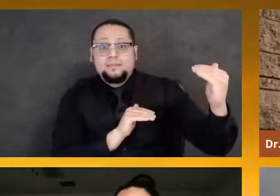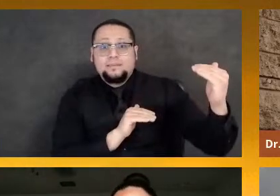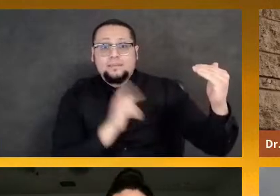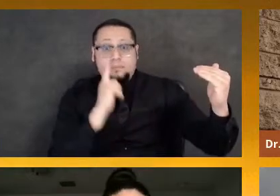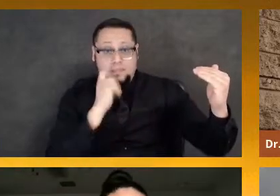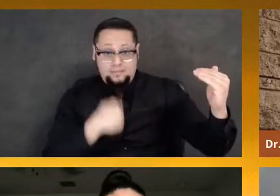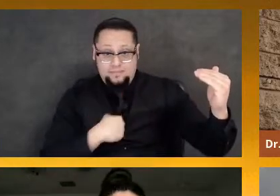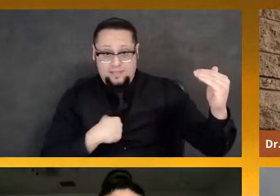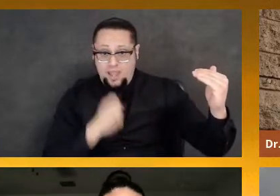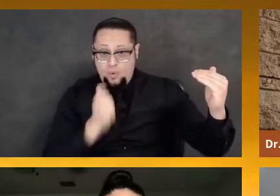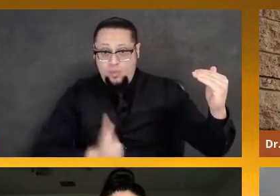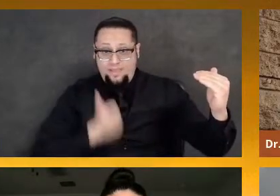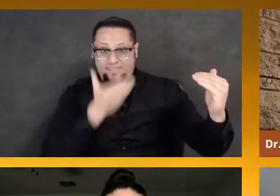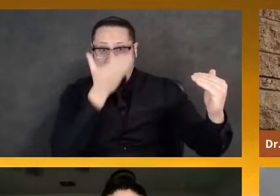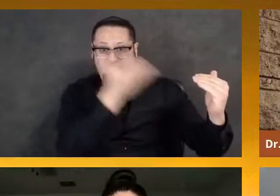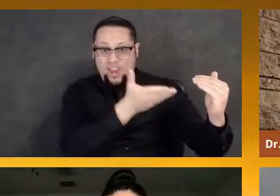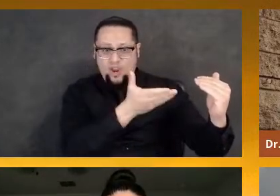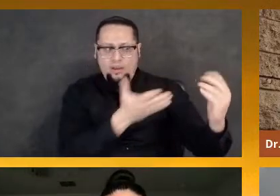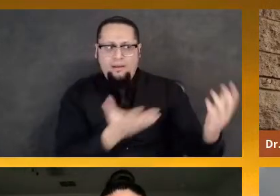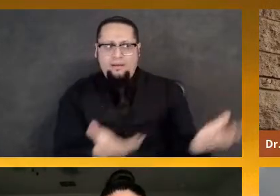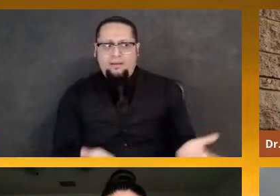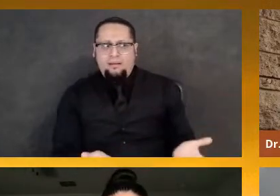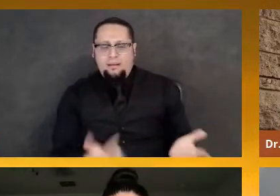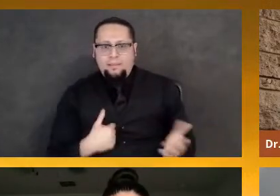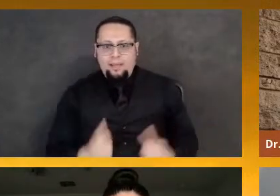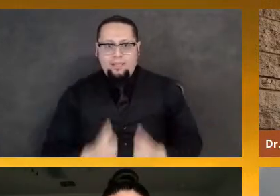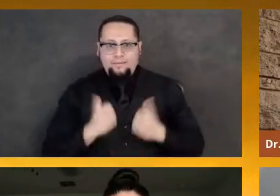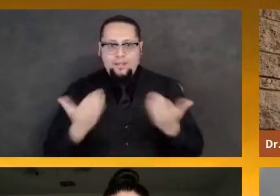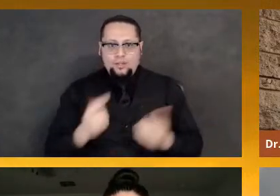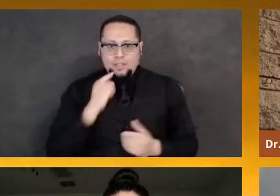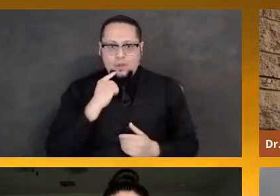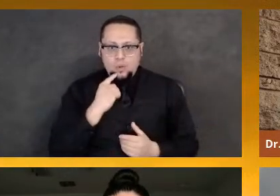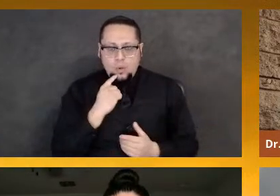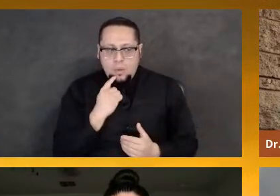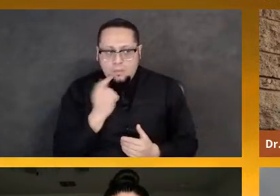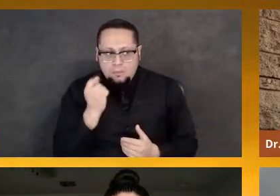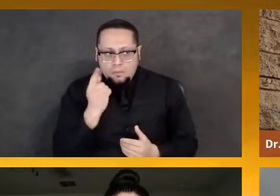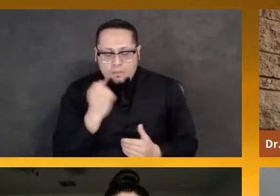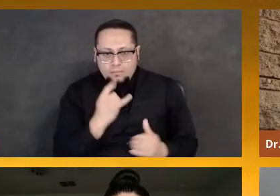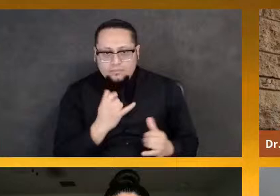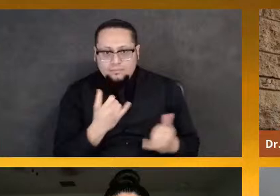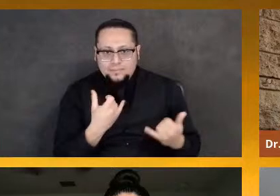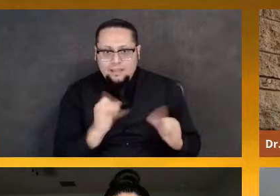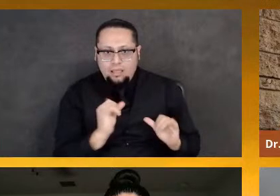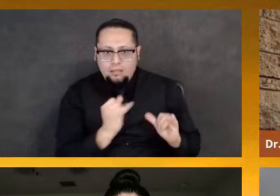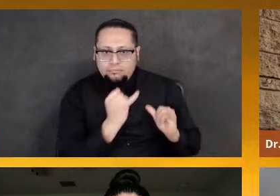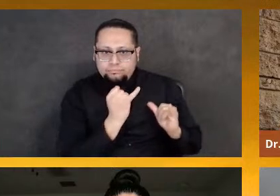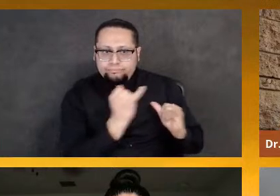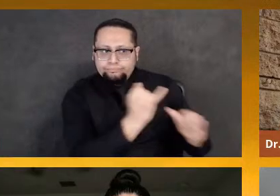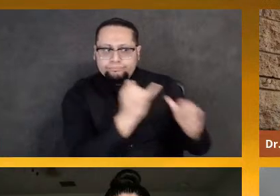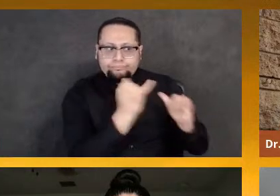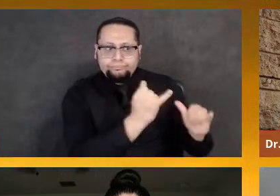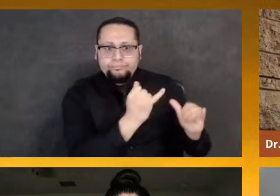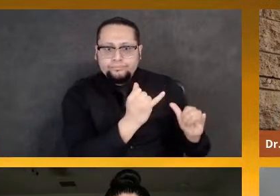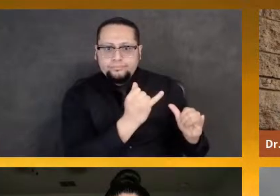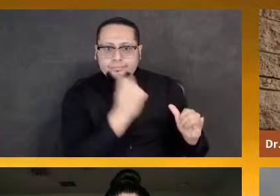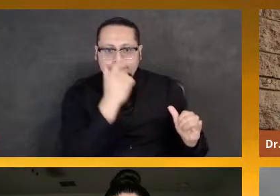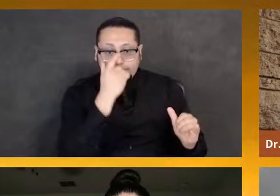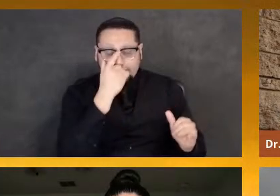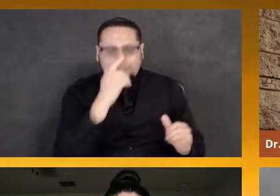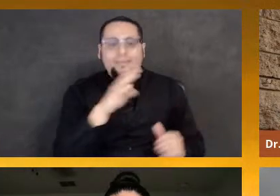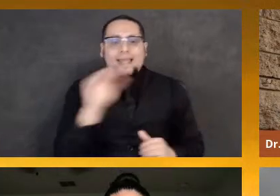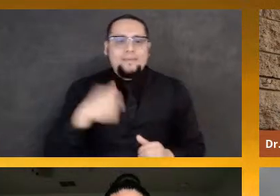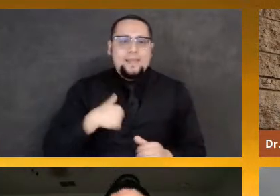Nation when I live here in San Antonio. And I want to add on one last